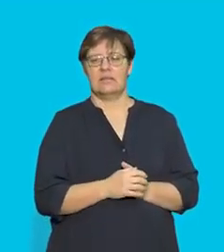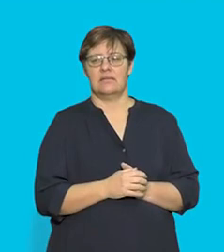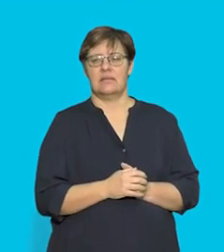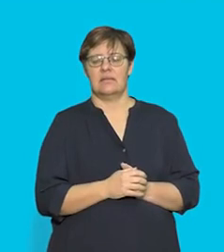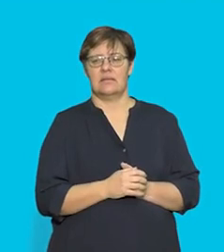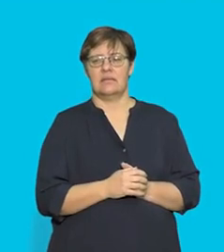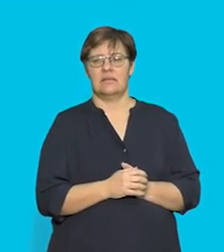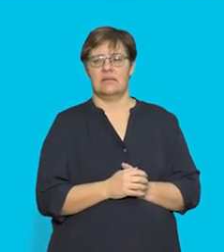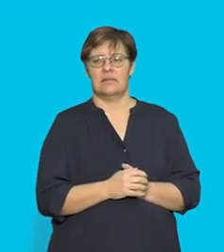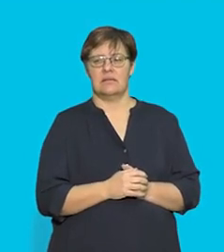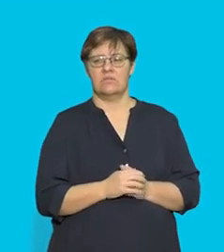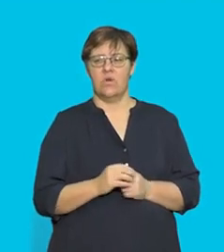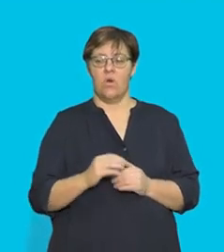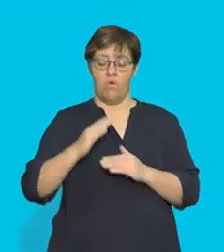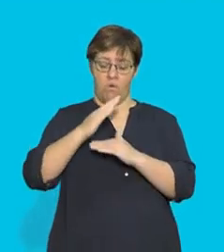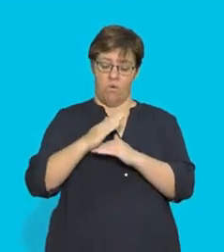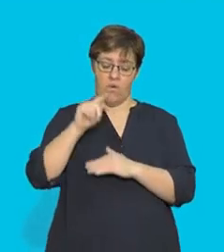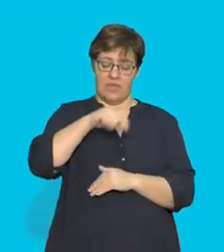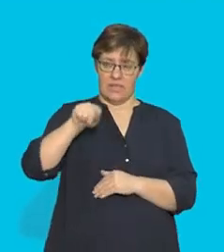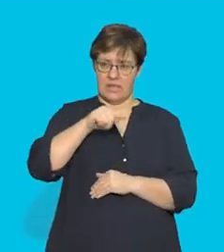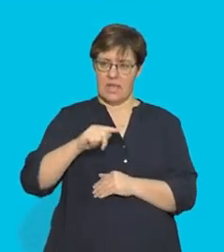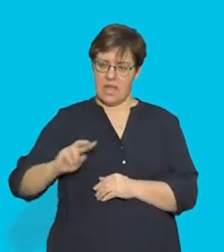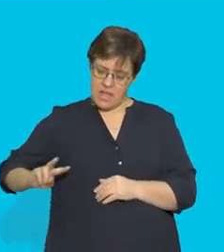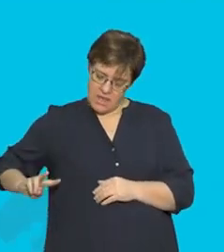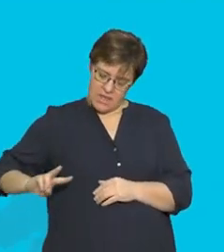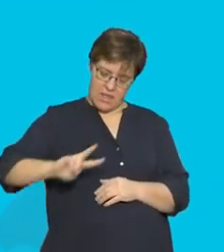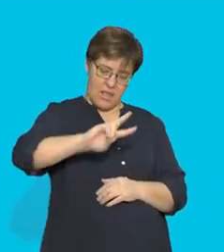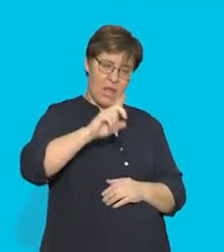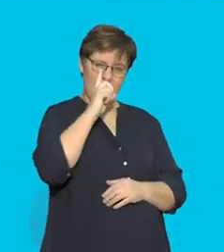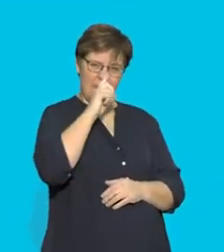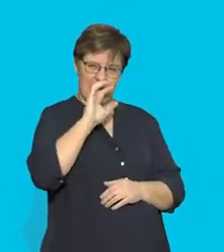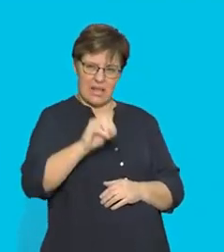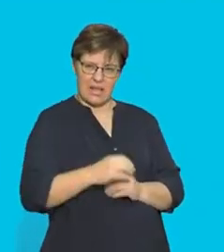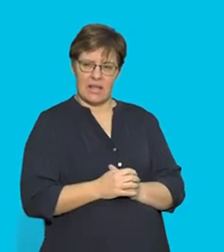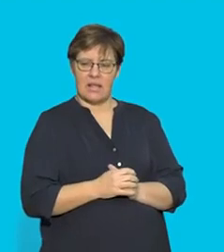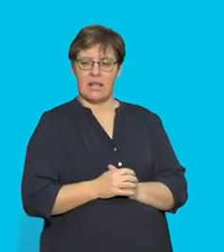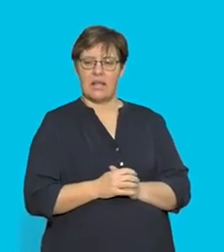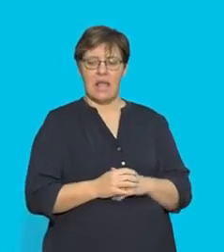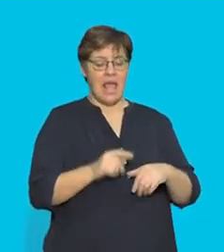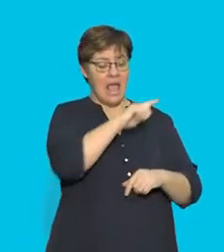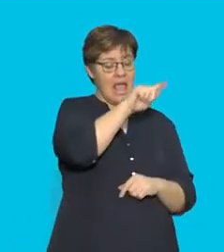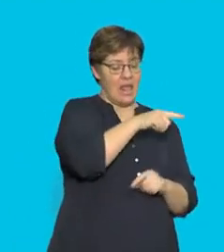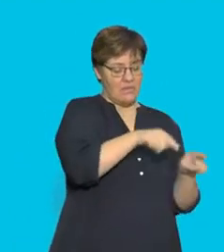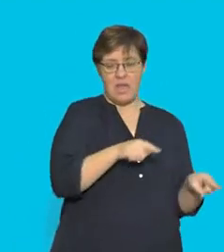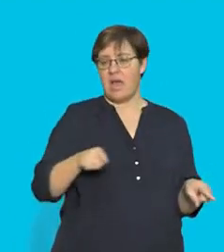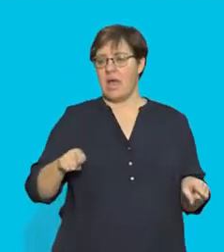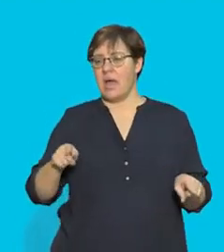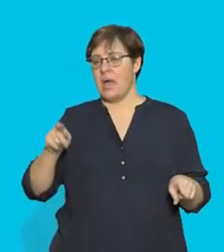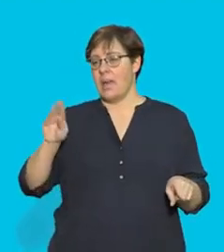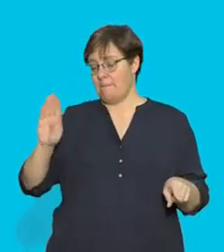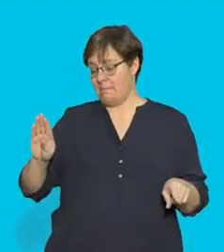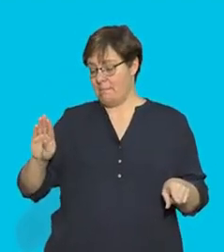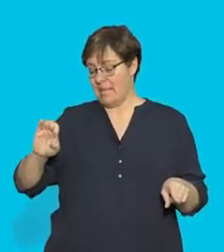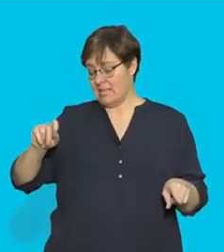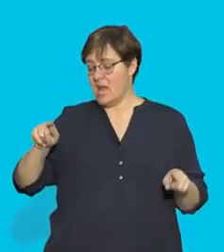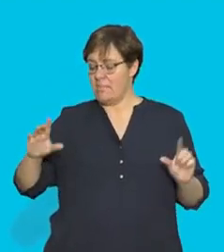the angle from here up that way in the pink triangle. Alpha and beta are part of this bigger inclined plane here. Can you